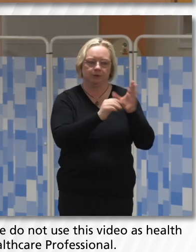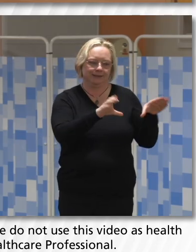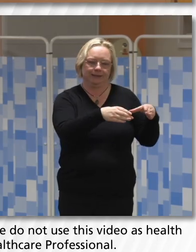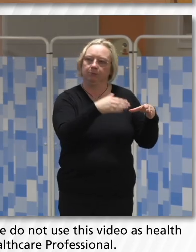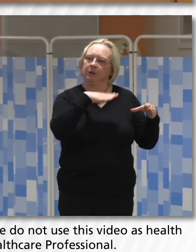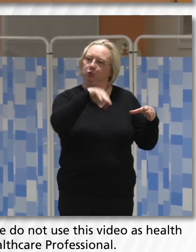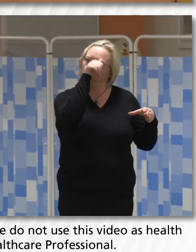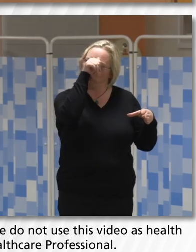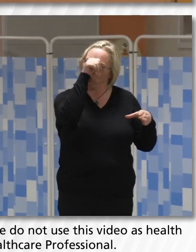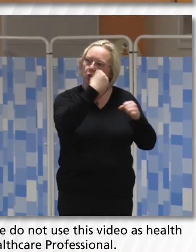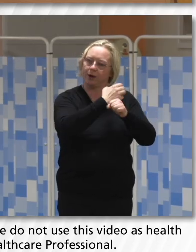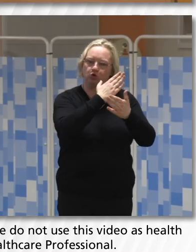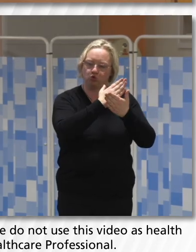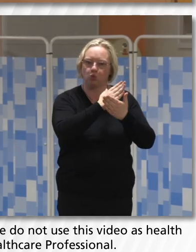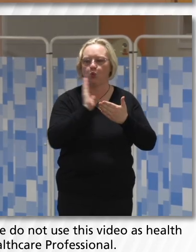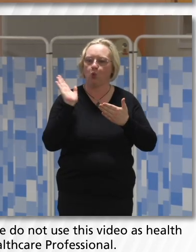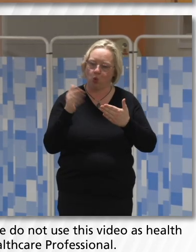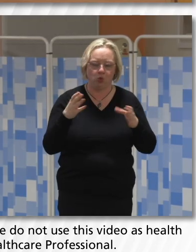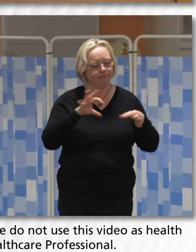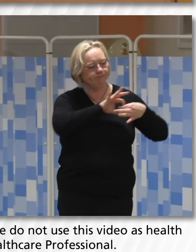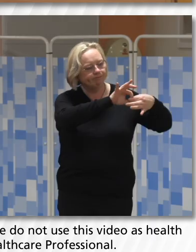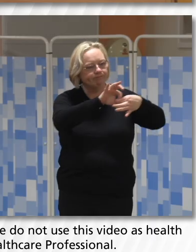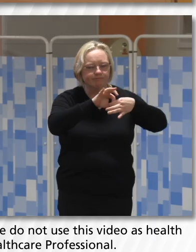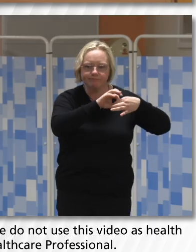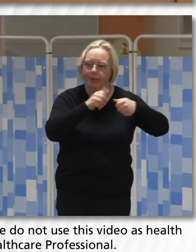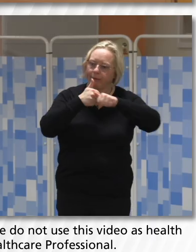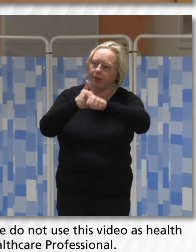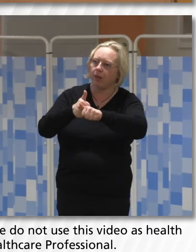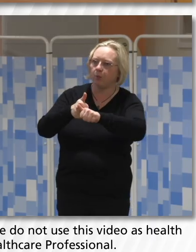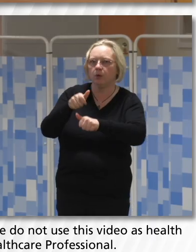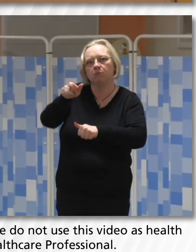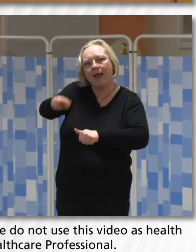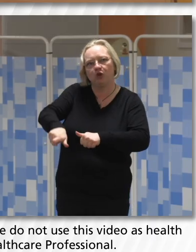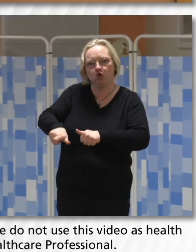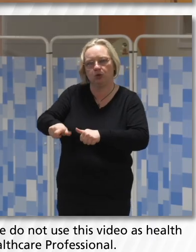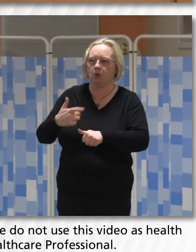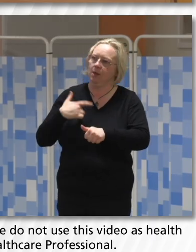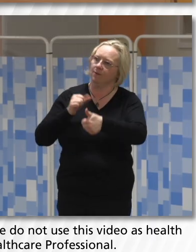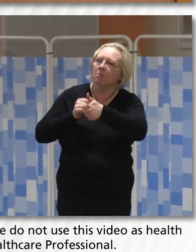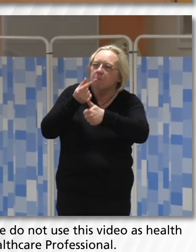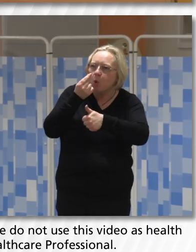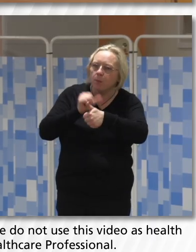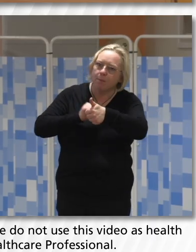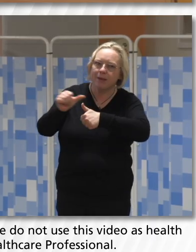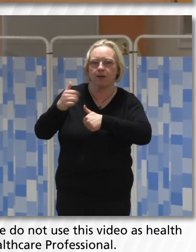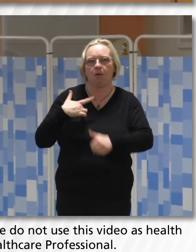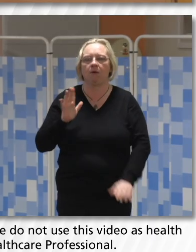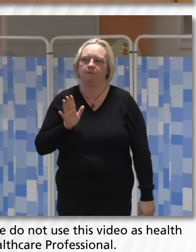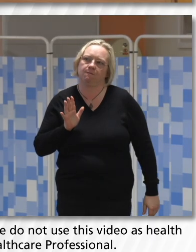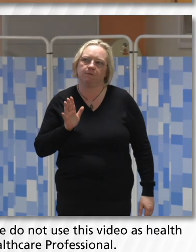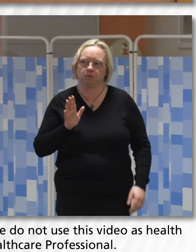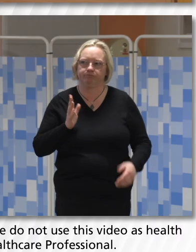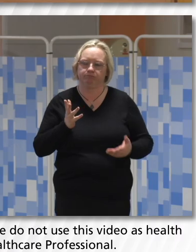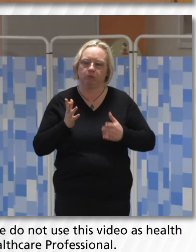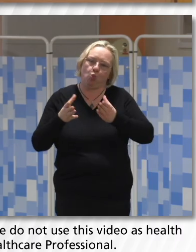in order for everybody to be working to help the person with Parkinson's live their best life despite the